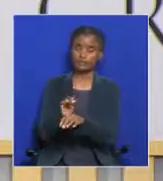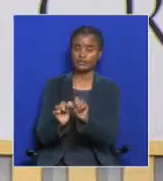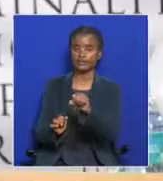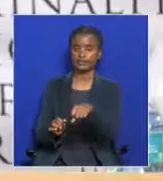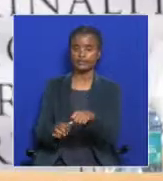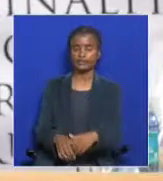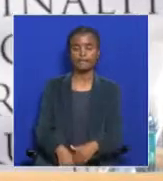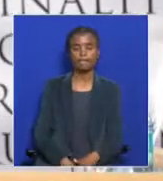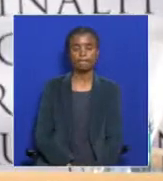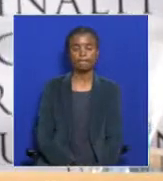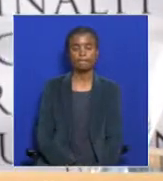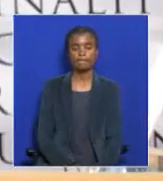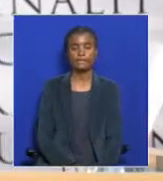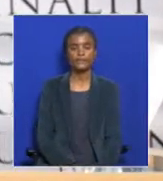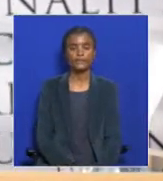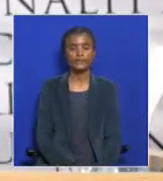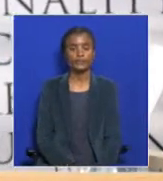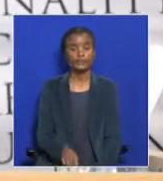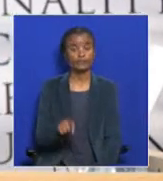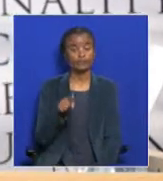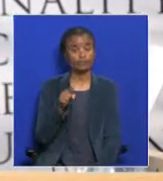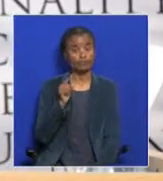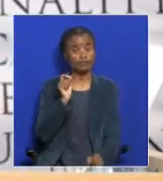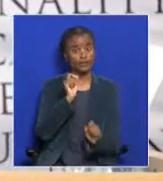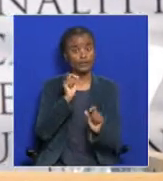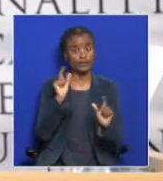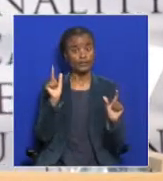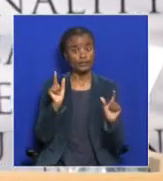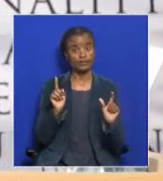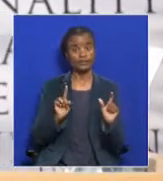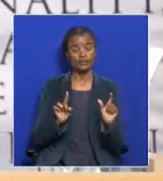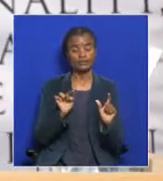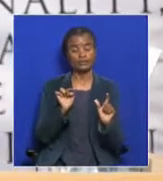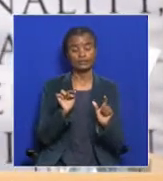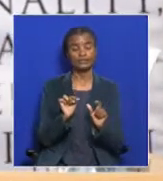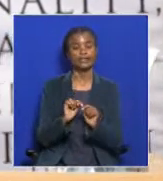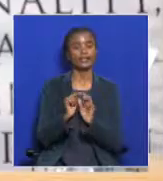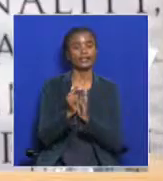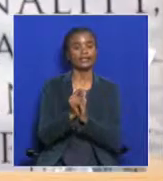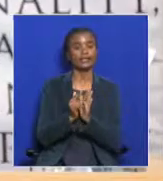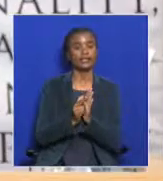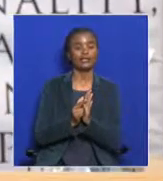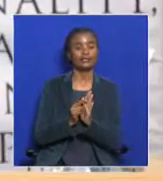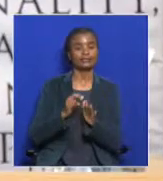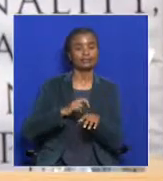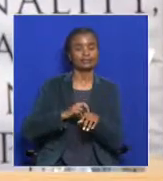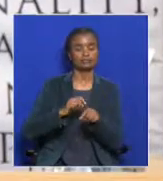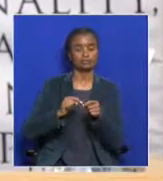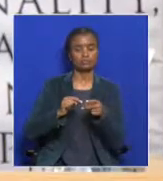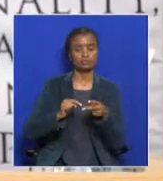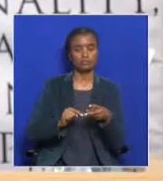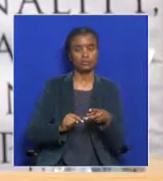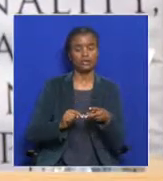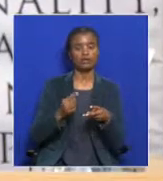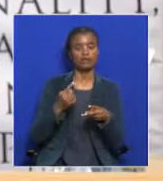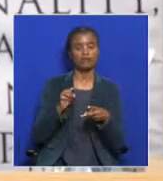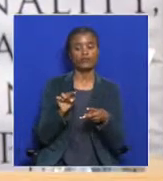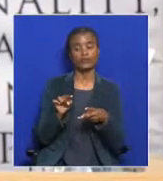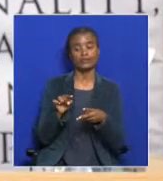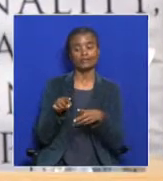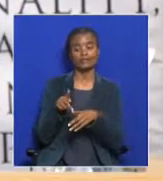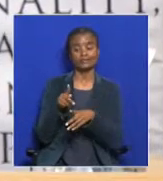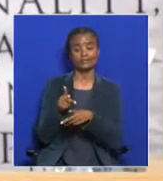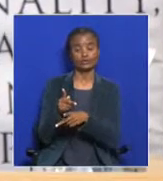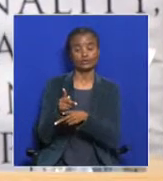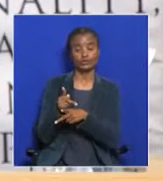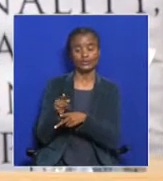You are aware of the legal requirements for storage of exhibits of this nature.